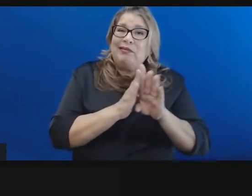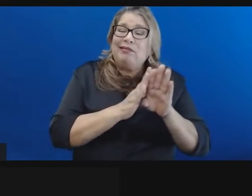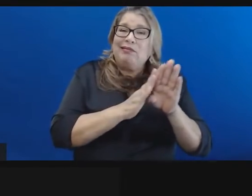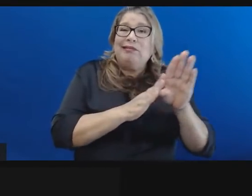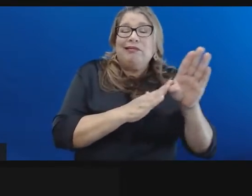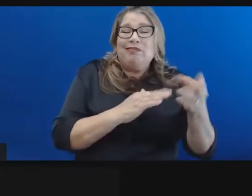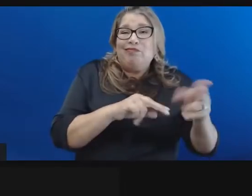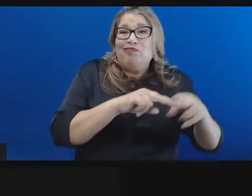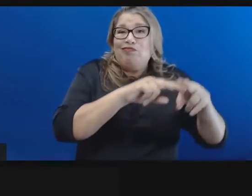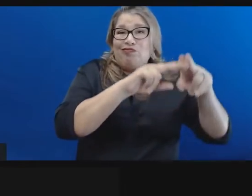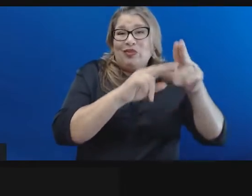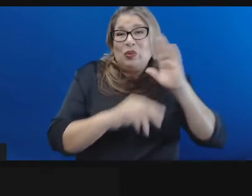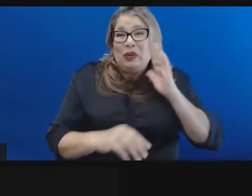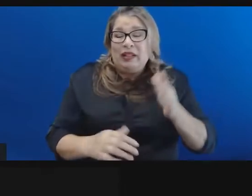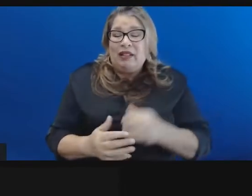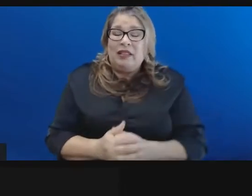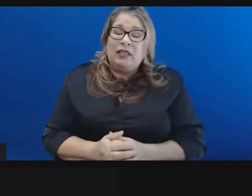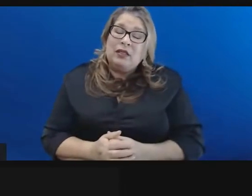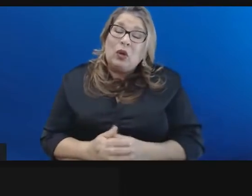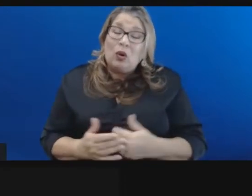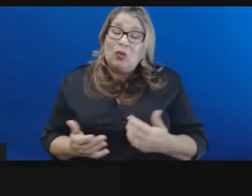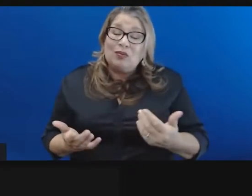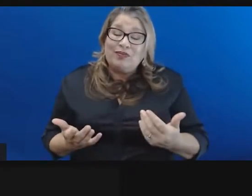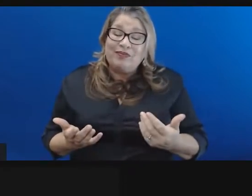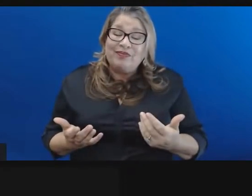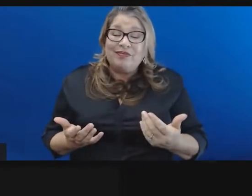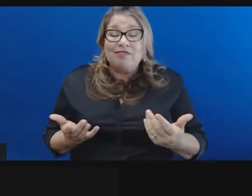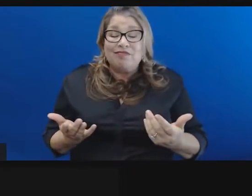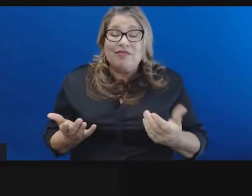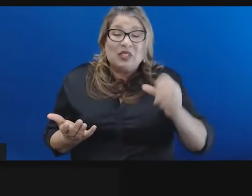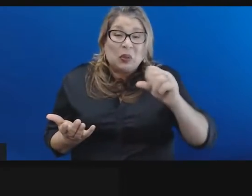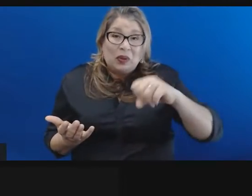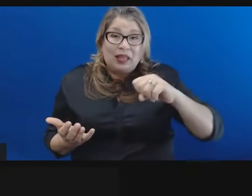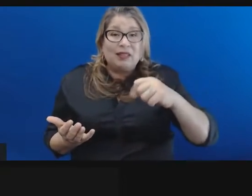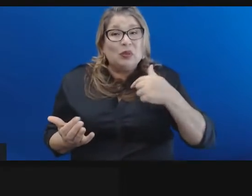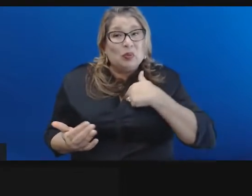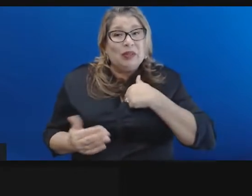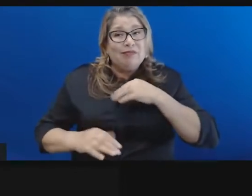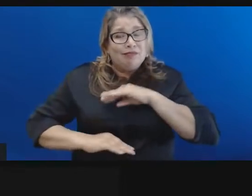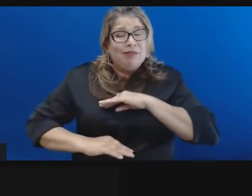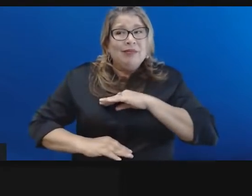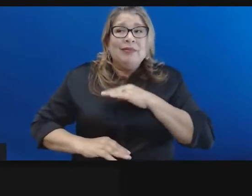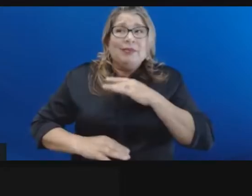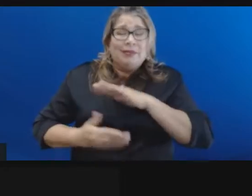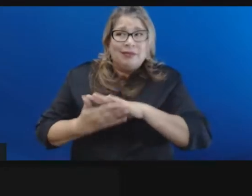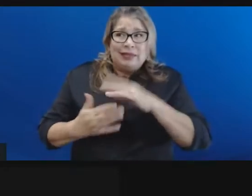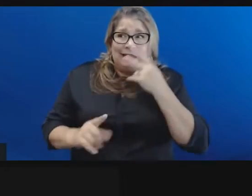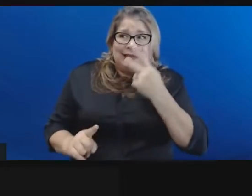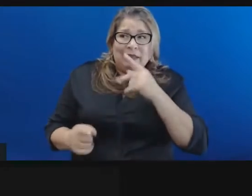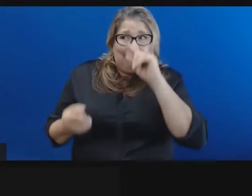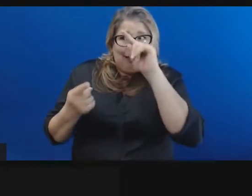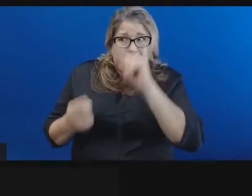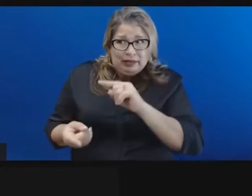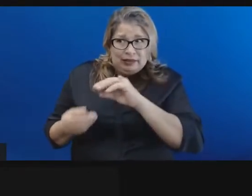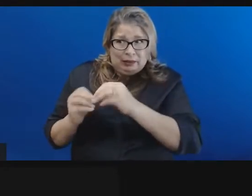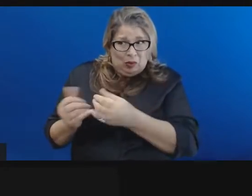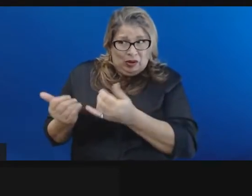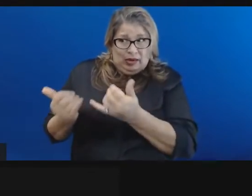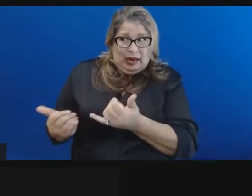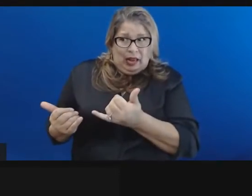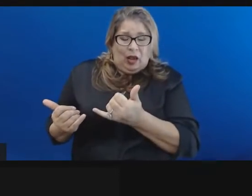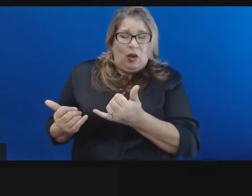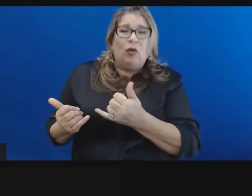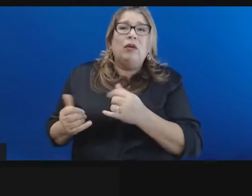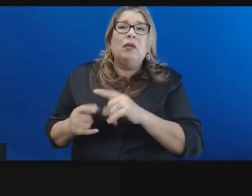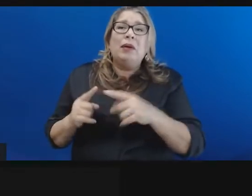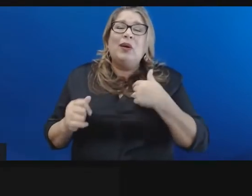yes, pleased to see less impact at the moment, and still very prepared to see what we were worried about, which was a